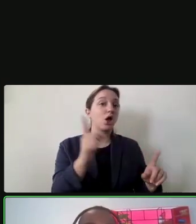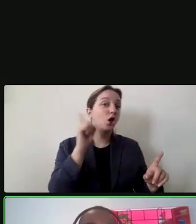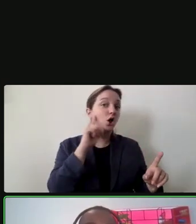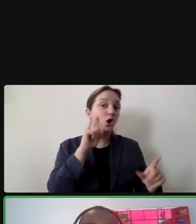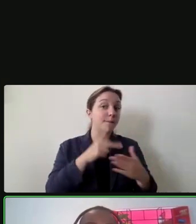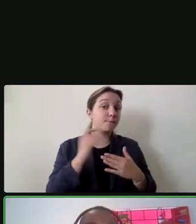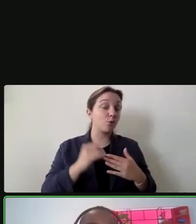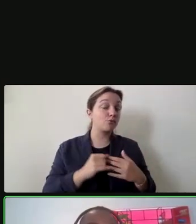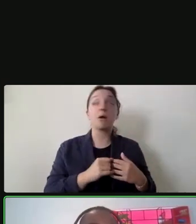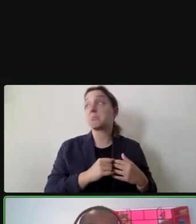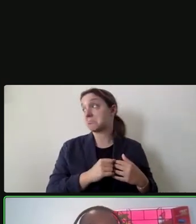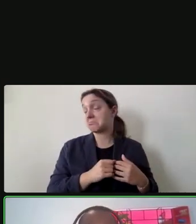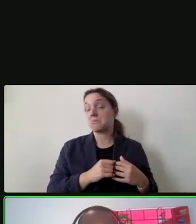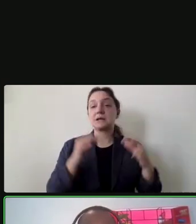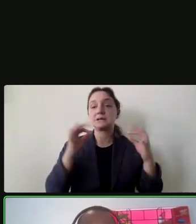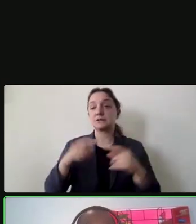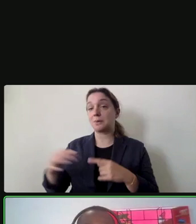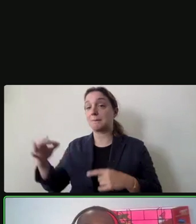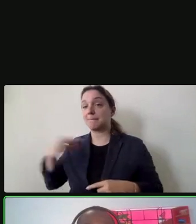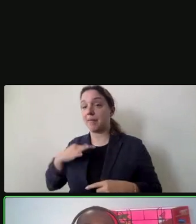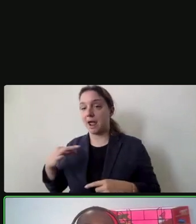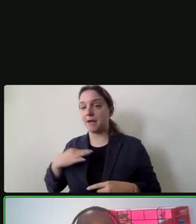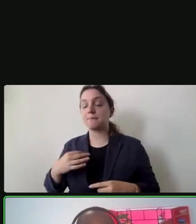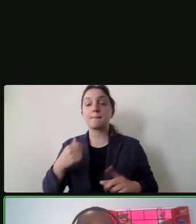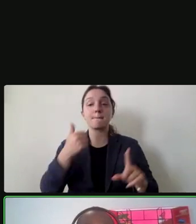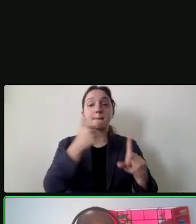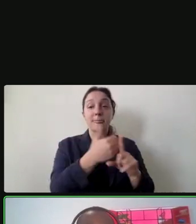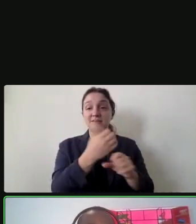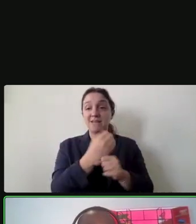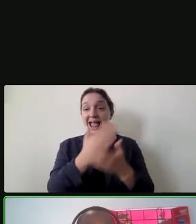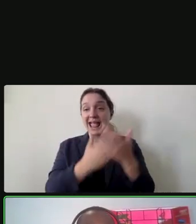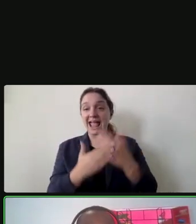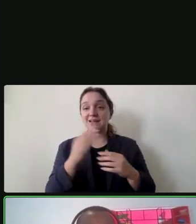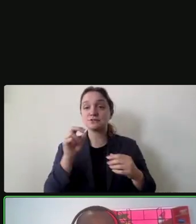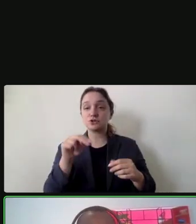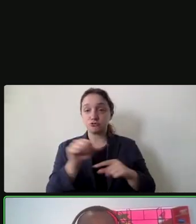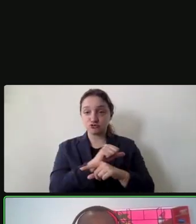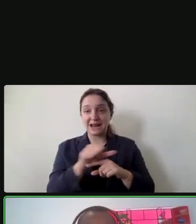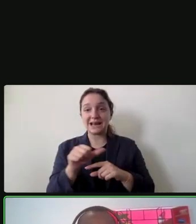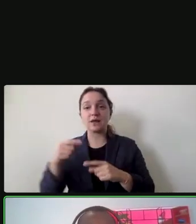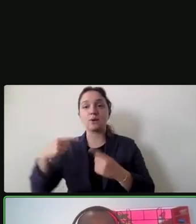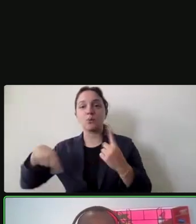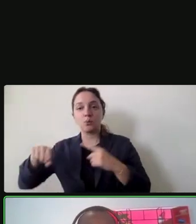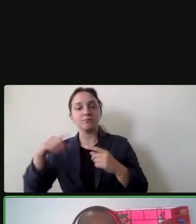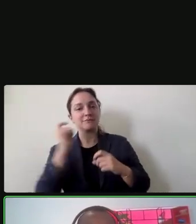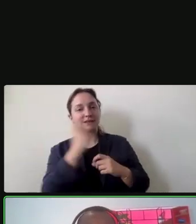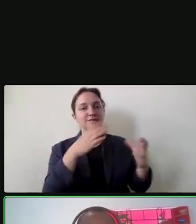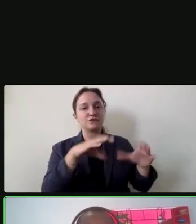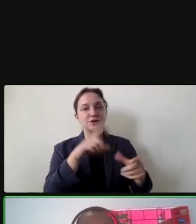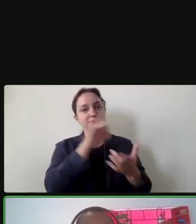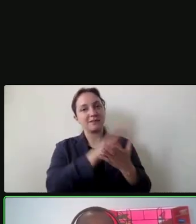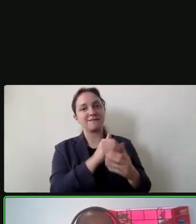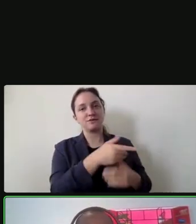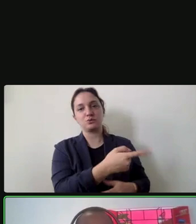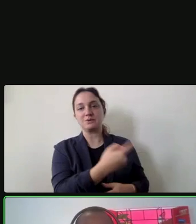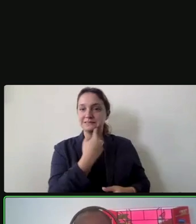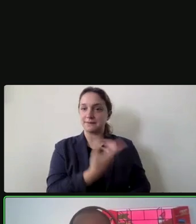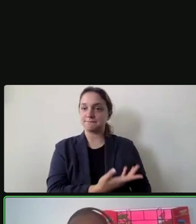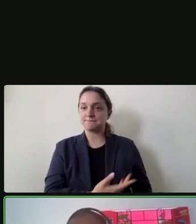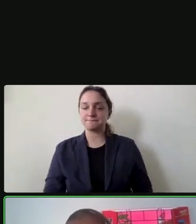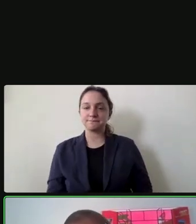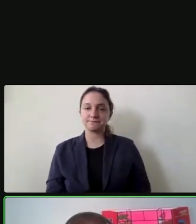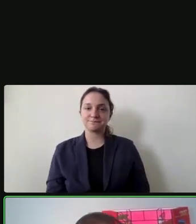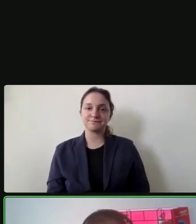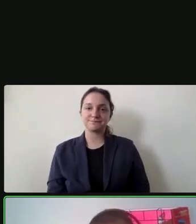decided to try it out. He got hands-on training. They give you a chance. They believe in you. Next slide. That's